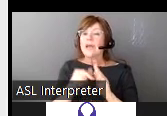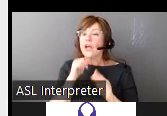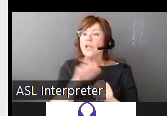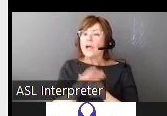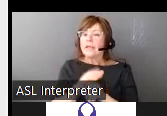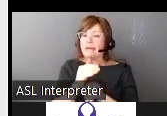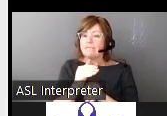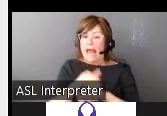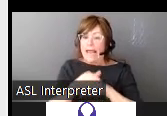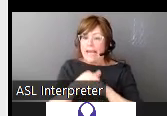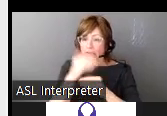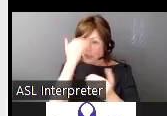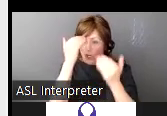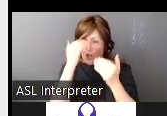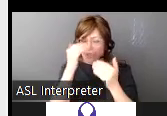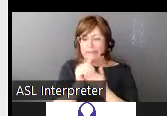elder abuse.